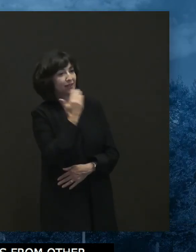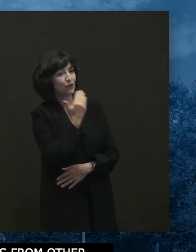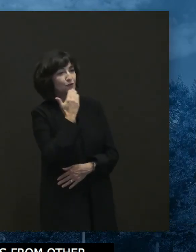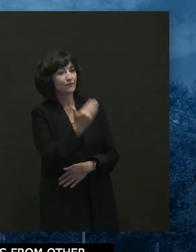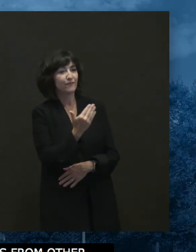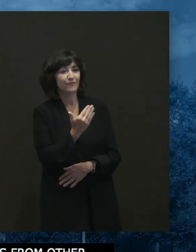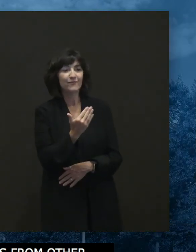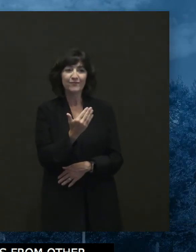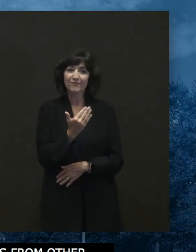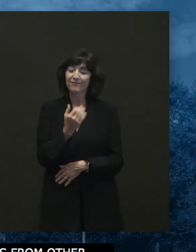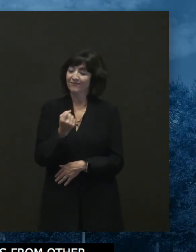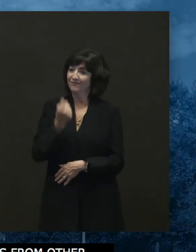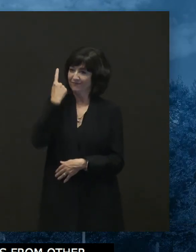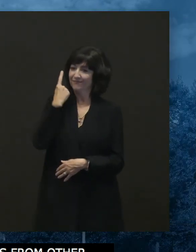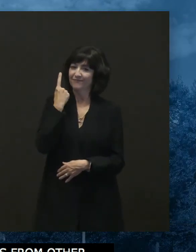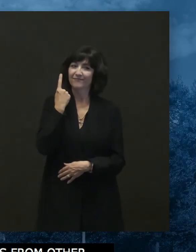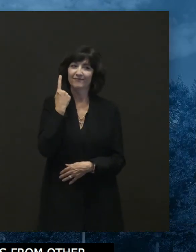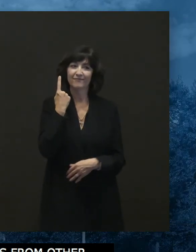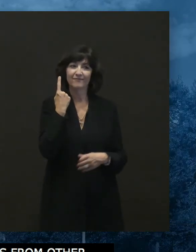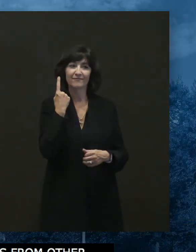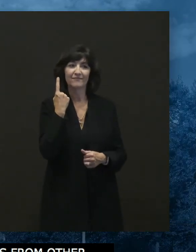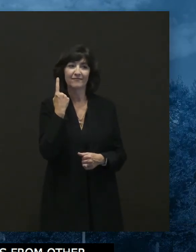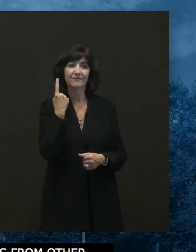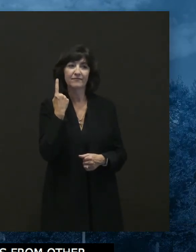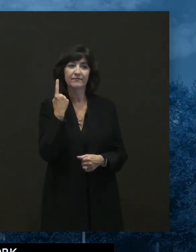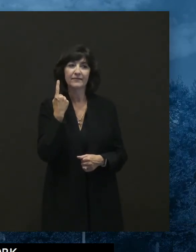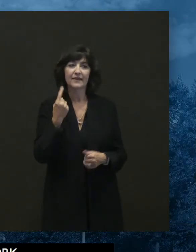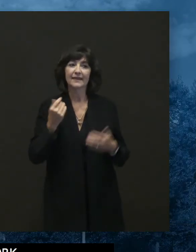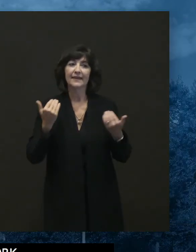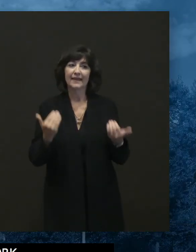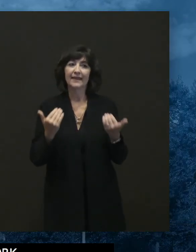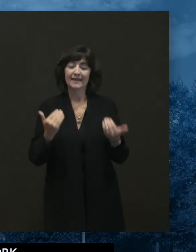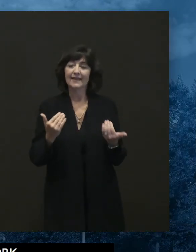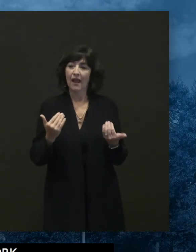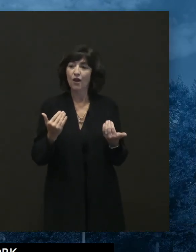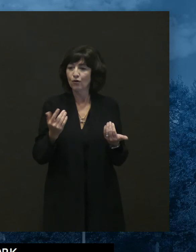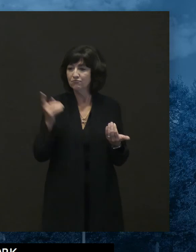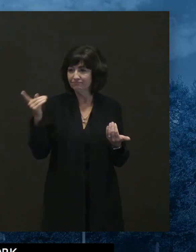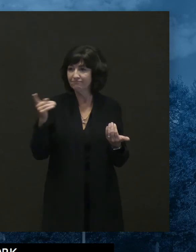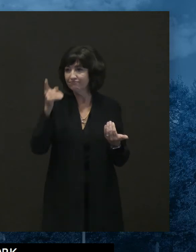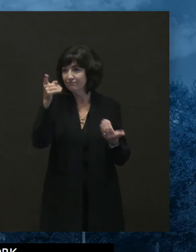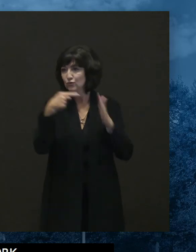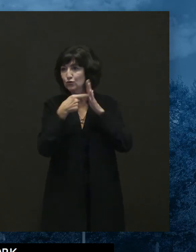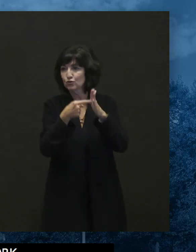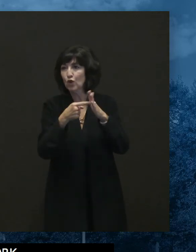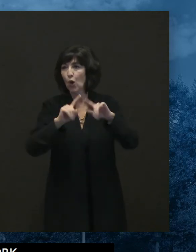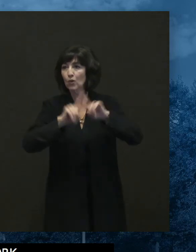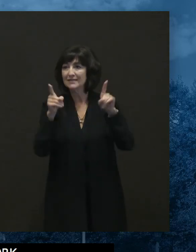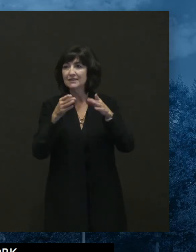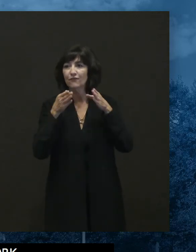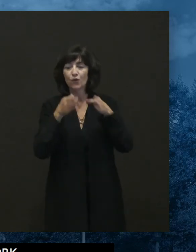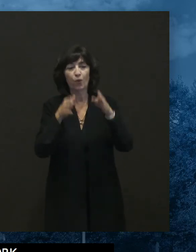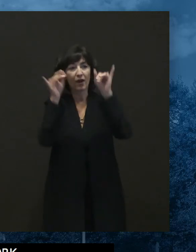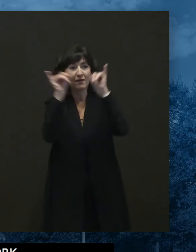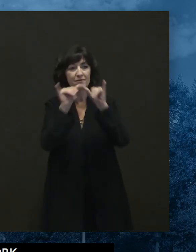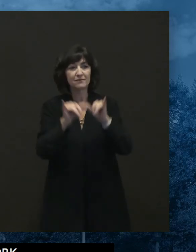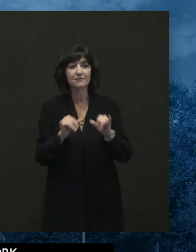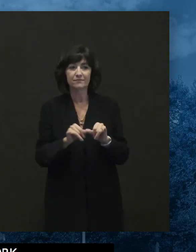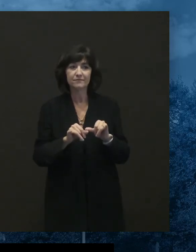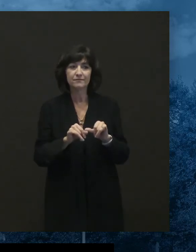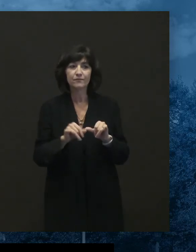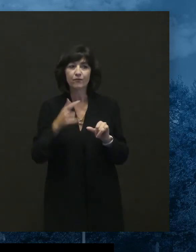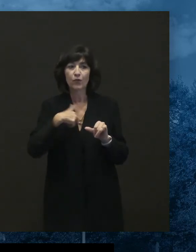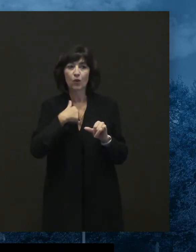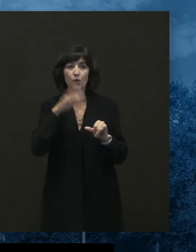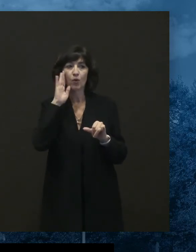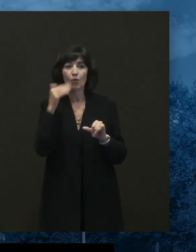the caveat that we're going to expect a more accurate picture of the positive case count with this new data that's coming out, the percent that